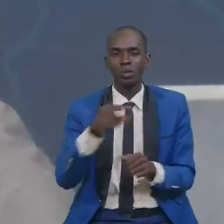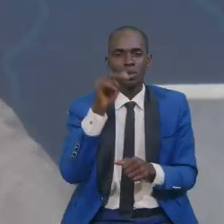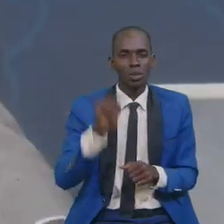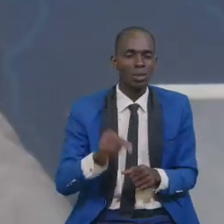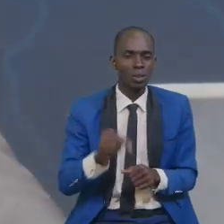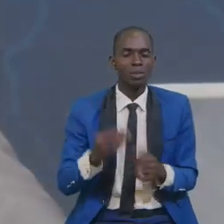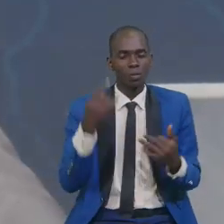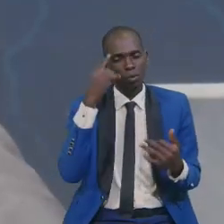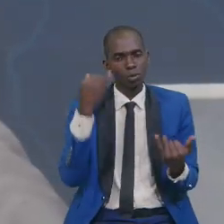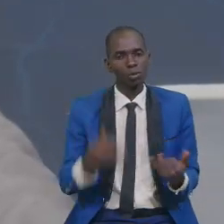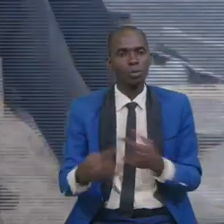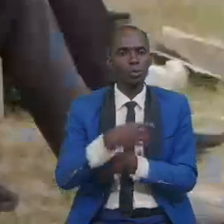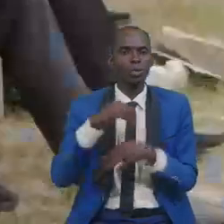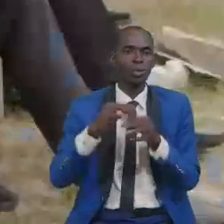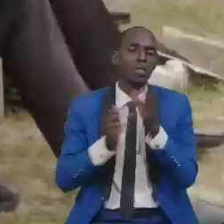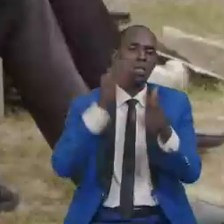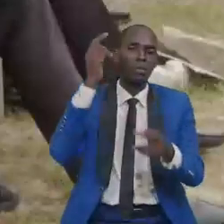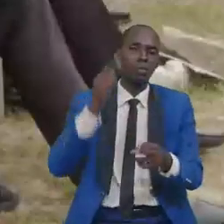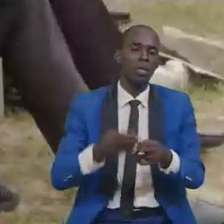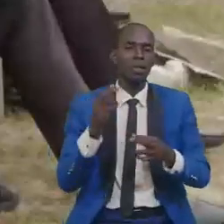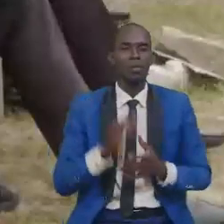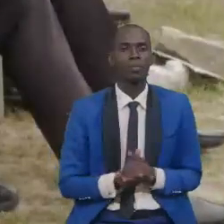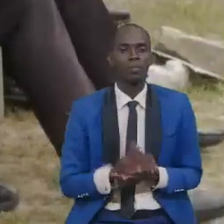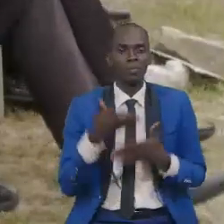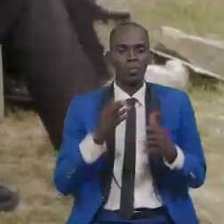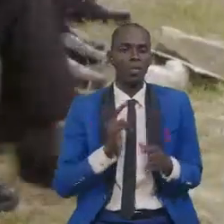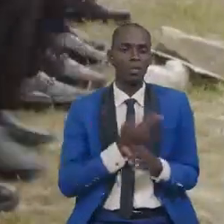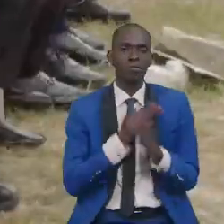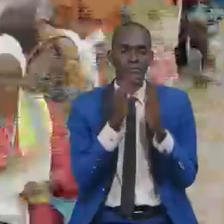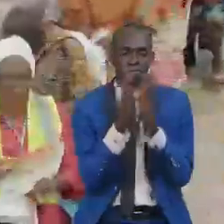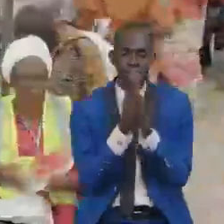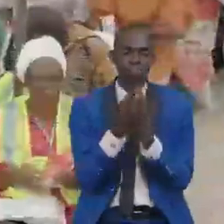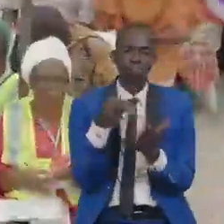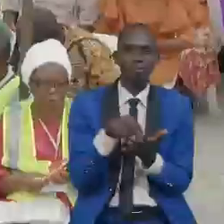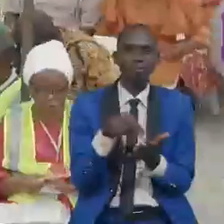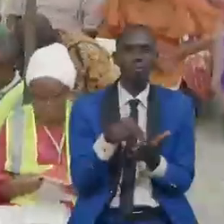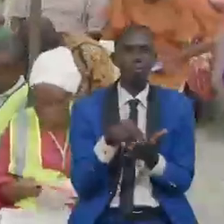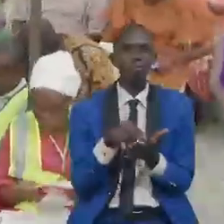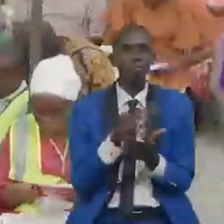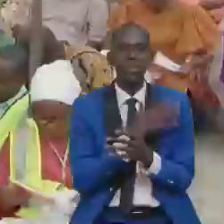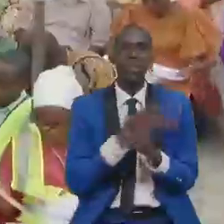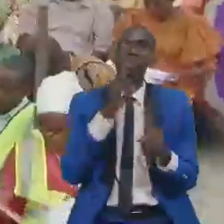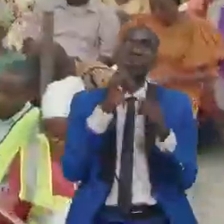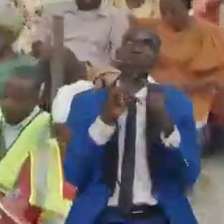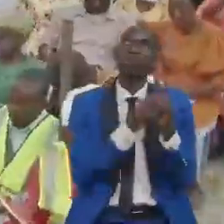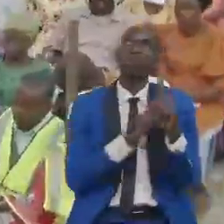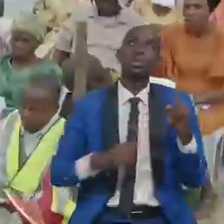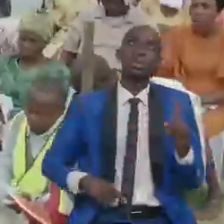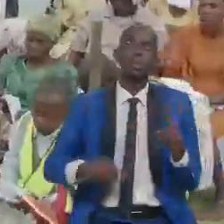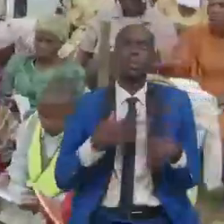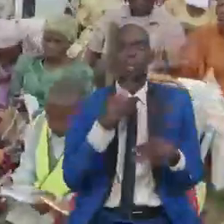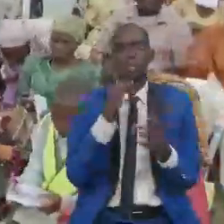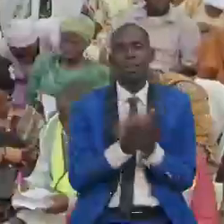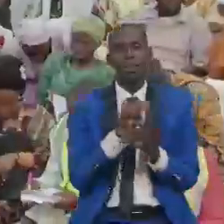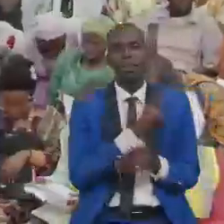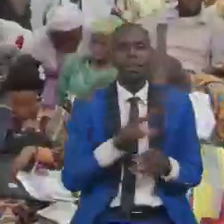today in Jesus name that's rise up let's rise up and talk to the Lord and say Lord here I